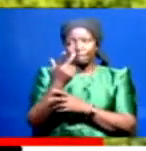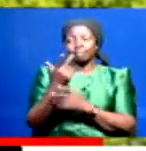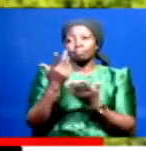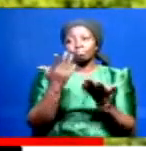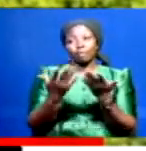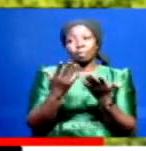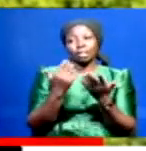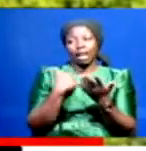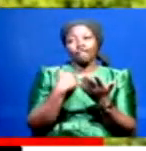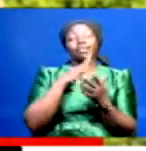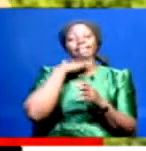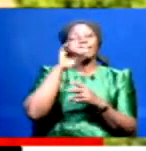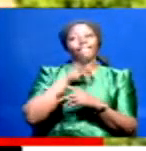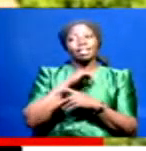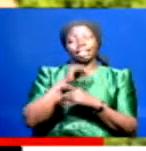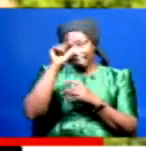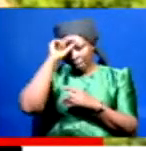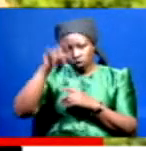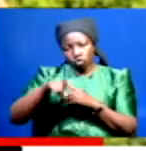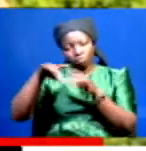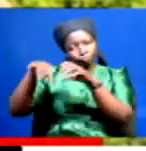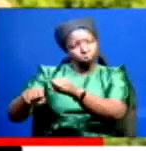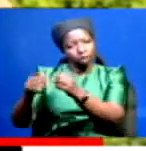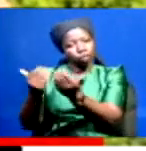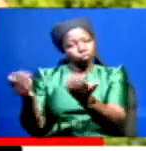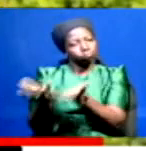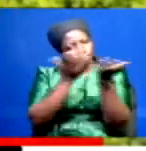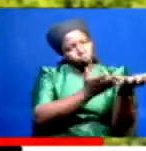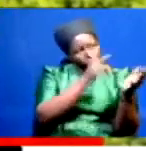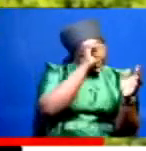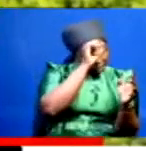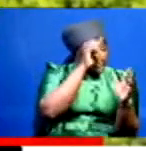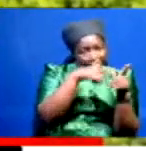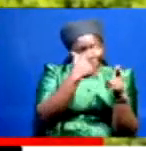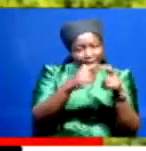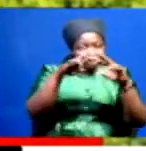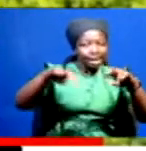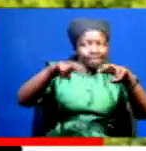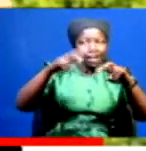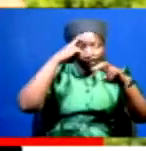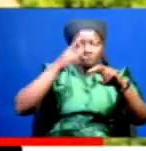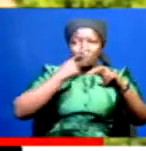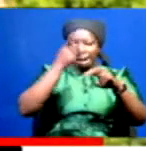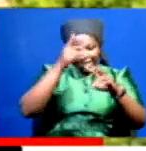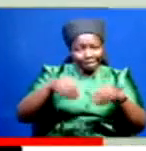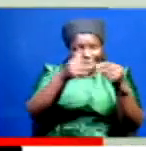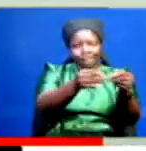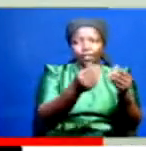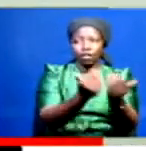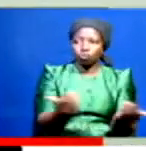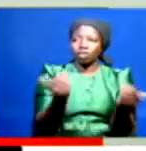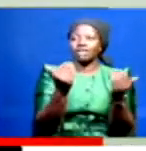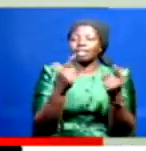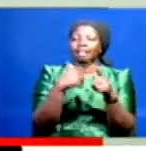wamekufa wamewacha watoto wao, wachukua watoto kwa wawalete kwa serikali, alafu watafuta wazazi wapeane watoto kwao, alafu pastor achukue hatua. We